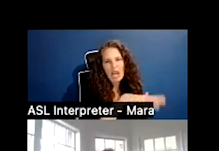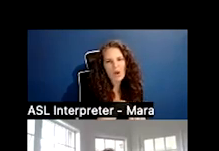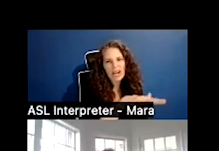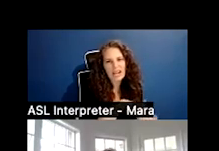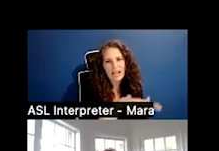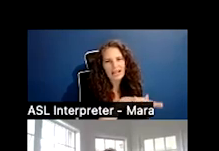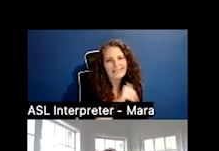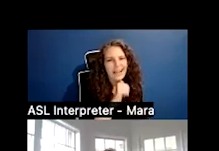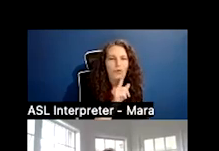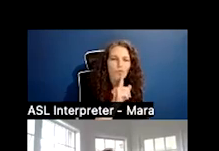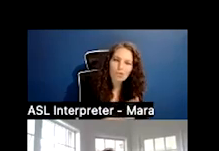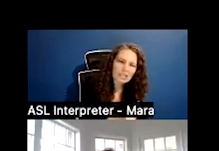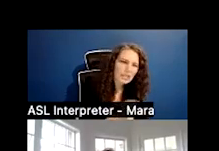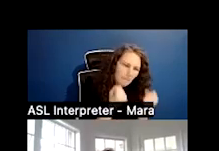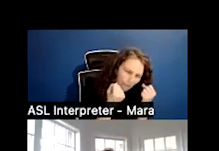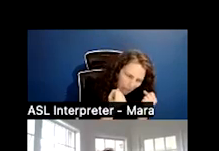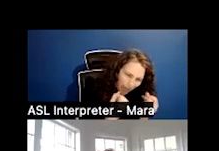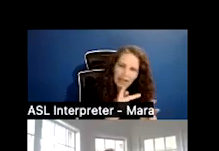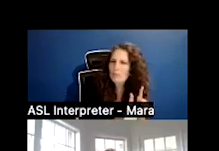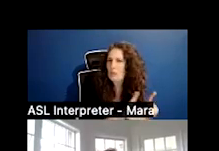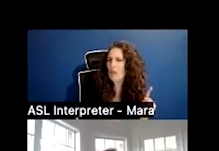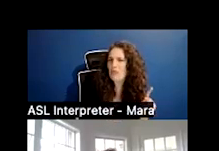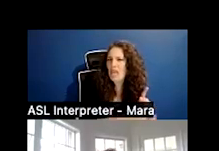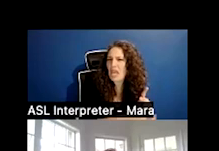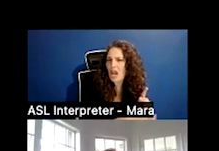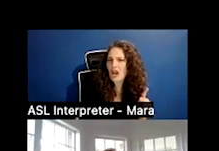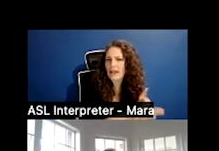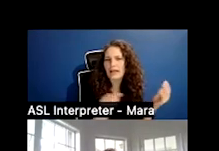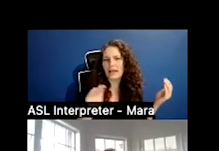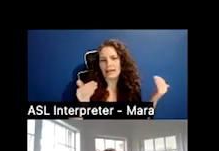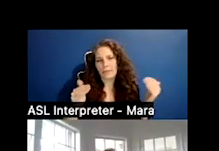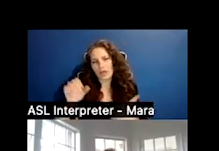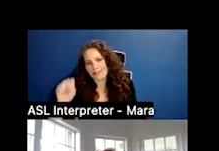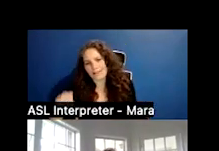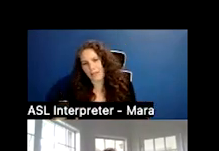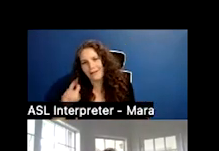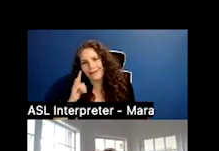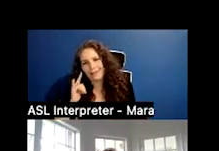of Southern California, and obviously we'll have different results. Next slide, please.